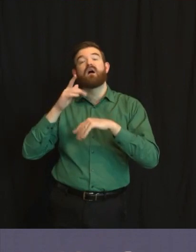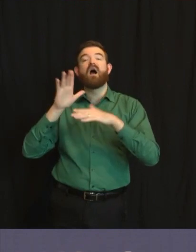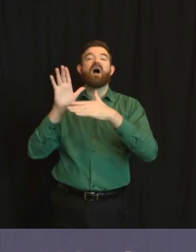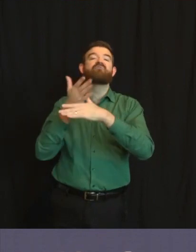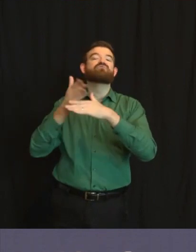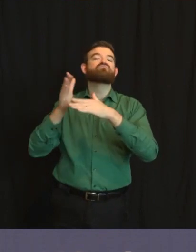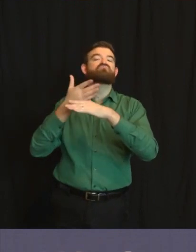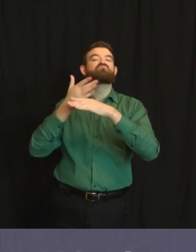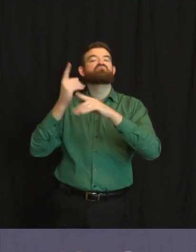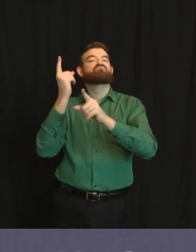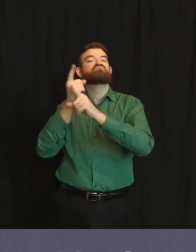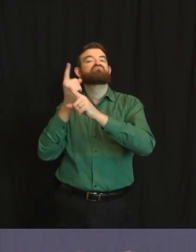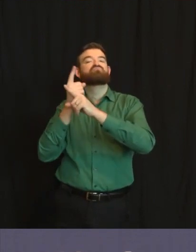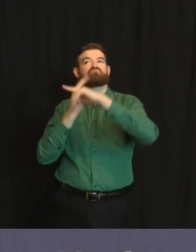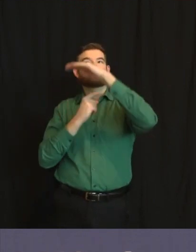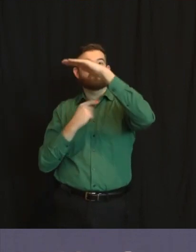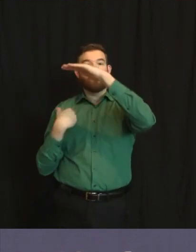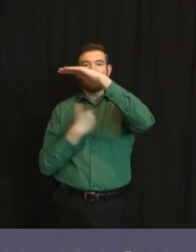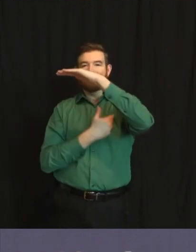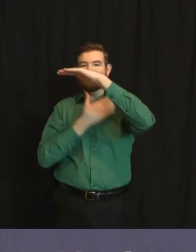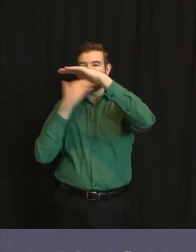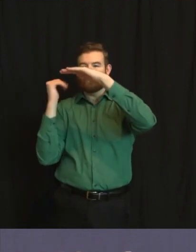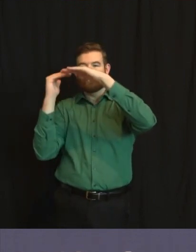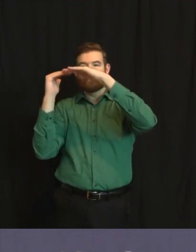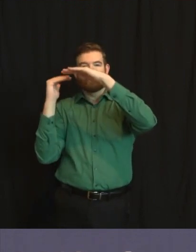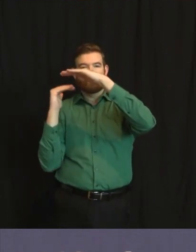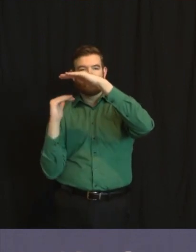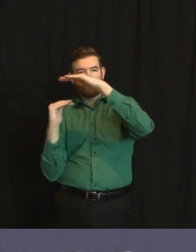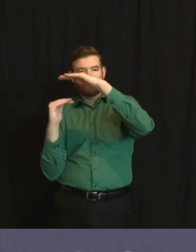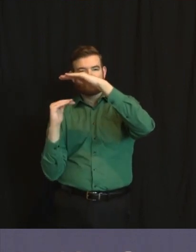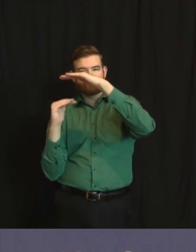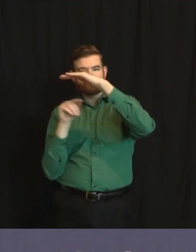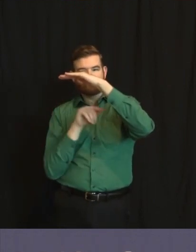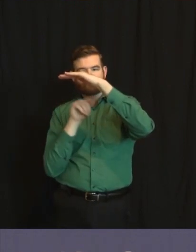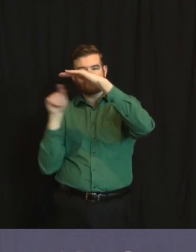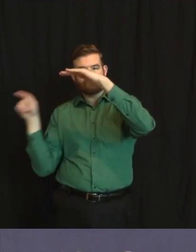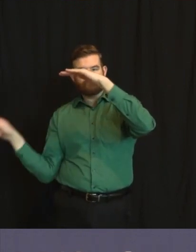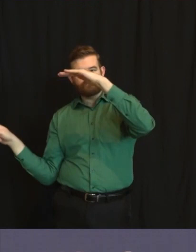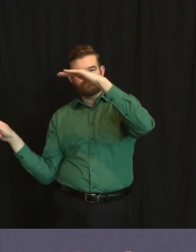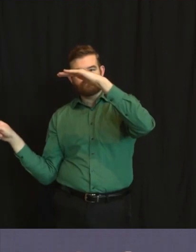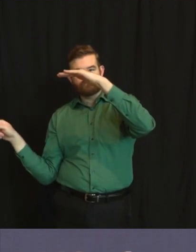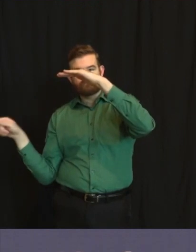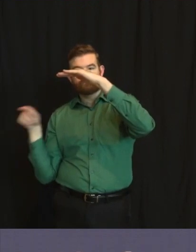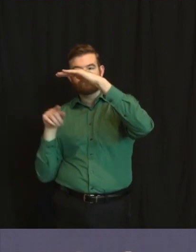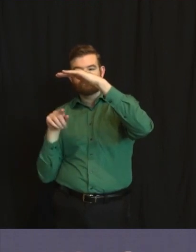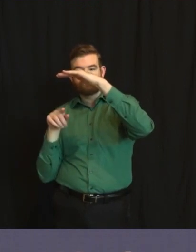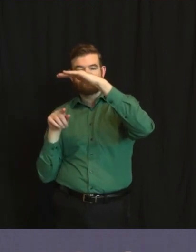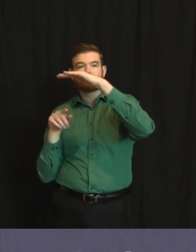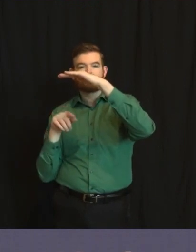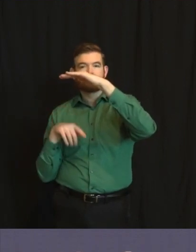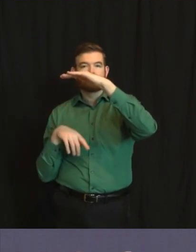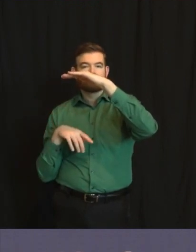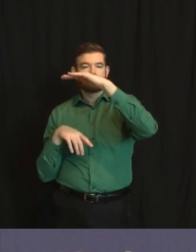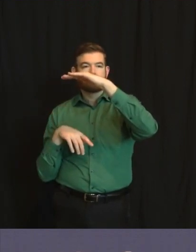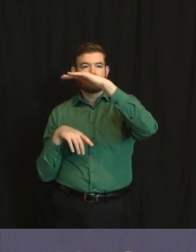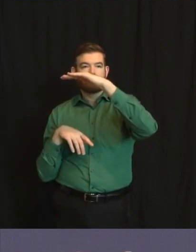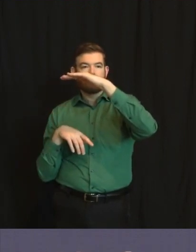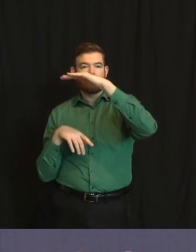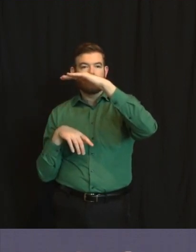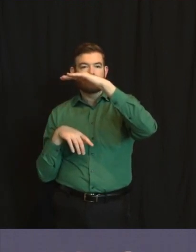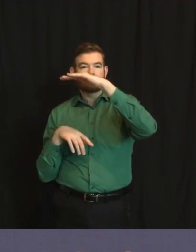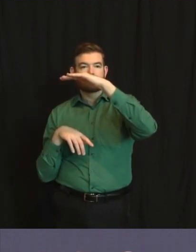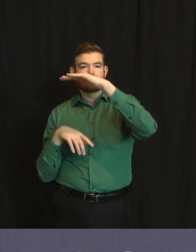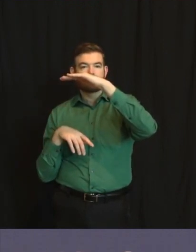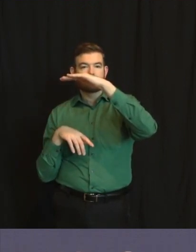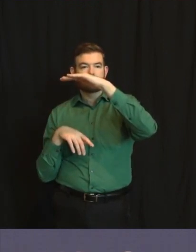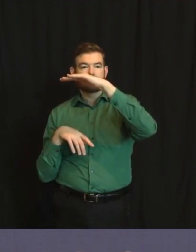not only had a lower peak, at least so far, and again, this could go the other way, folks. Please don't let your guard down, but the area has shrunk because we've